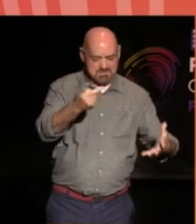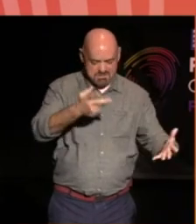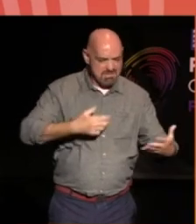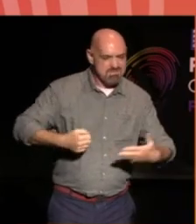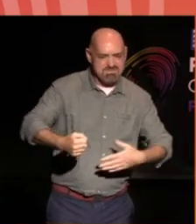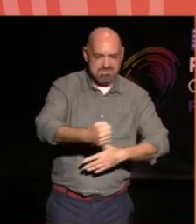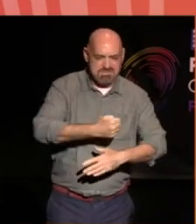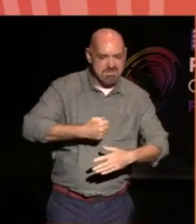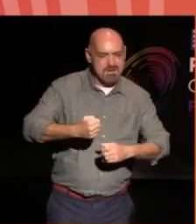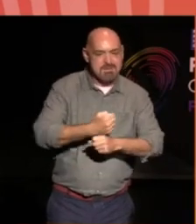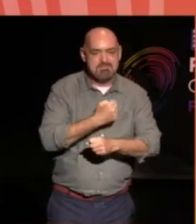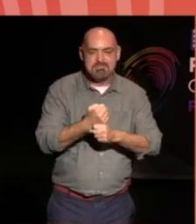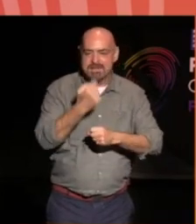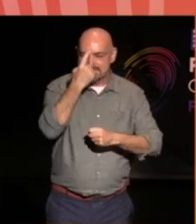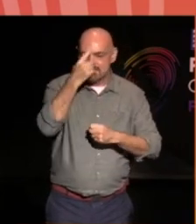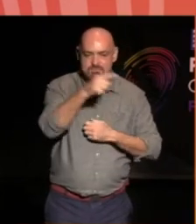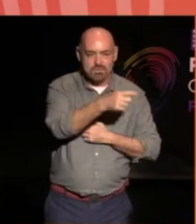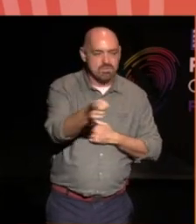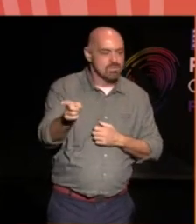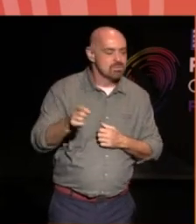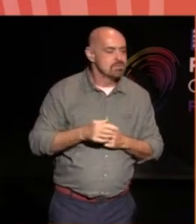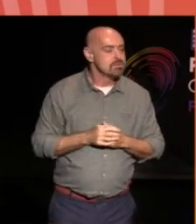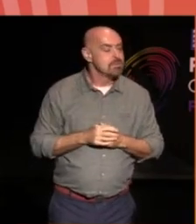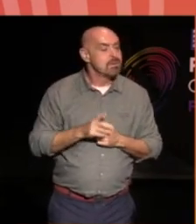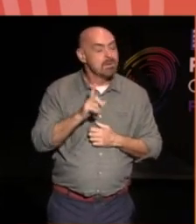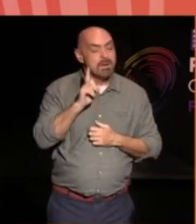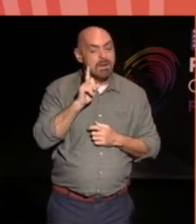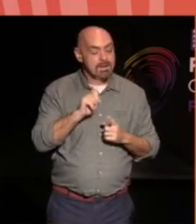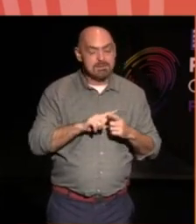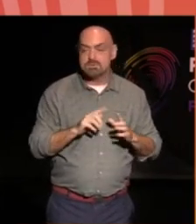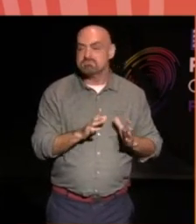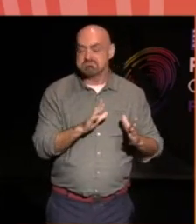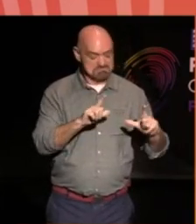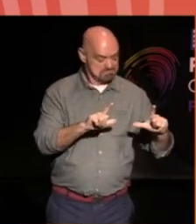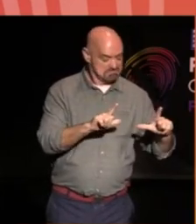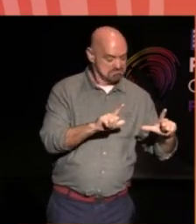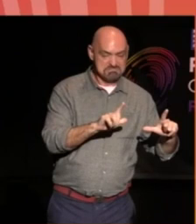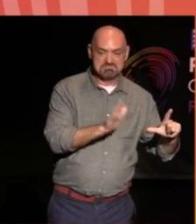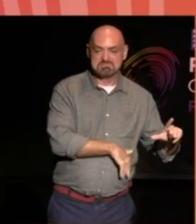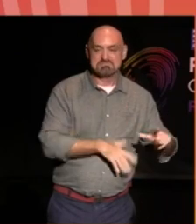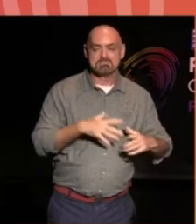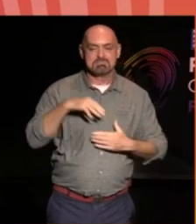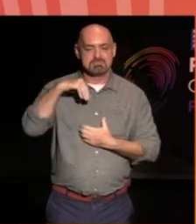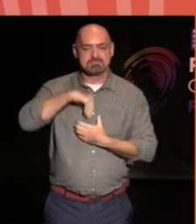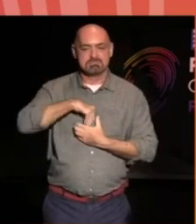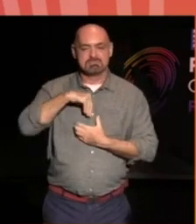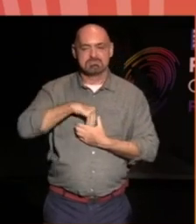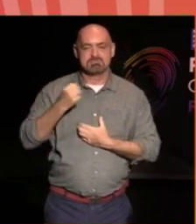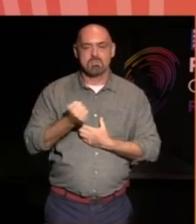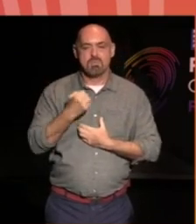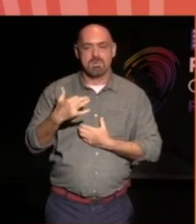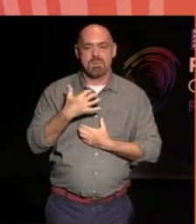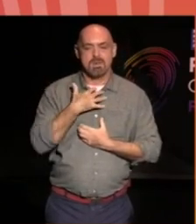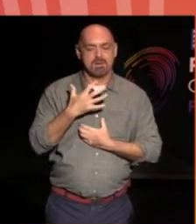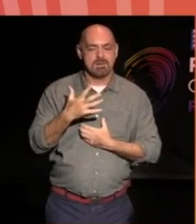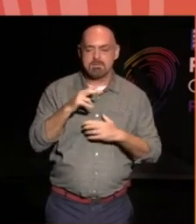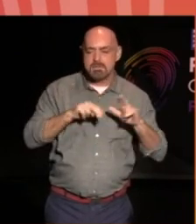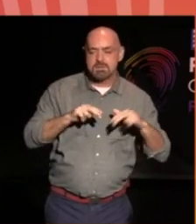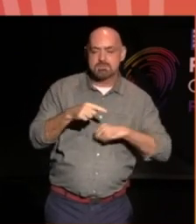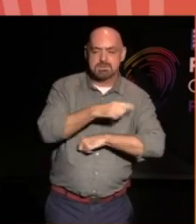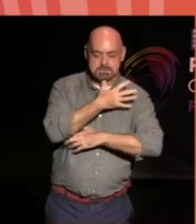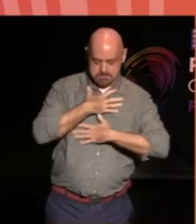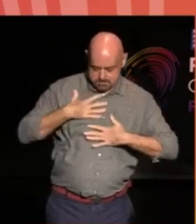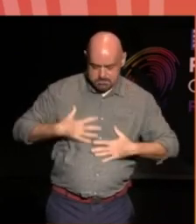to make it make sense to you until you don't have to look at it anymore. Until the measurements are in your